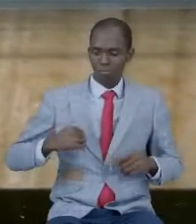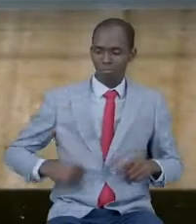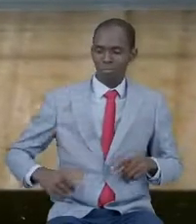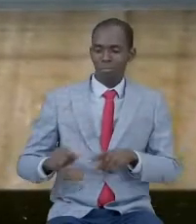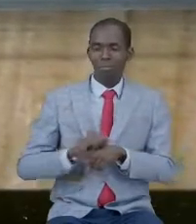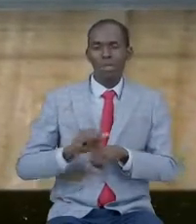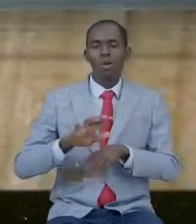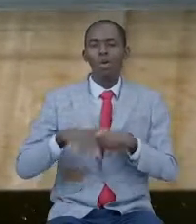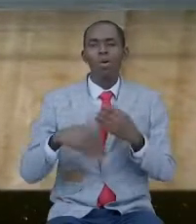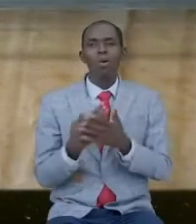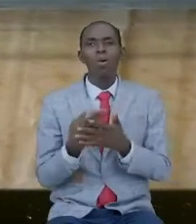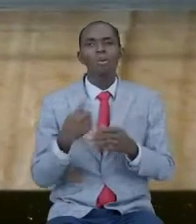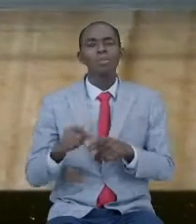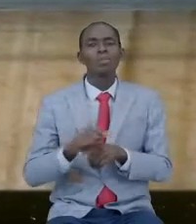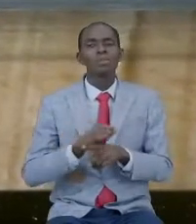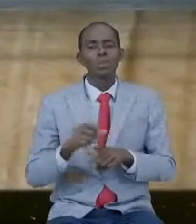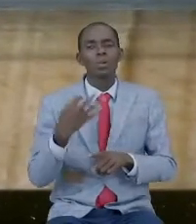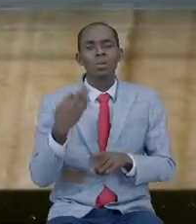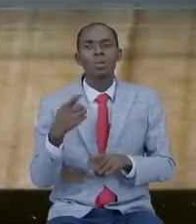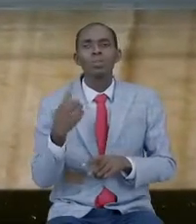and ceremonies of